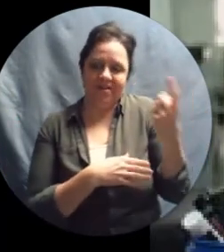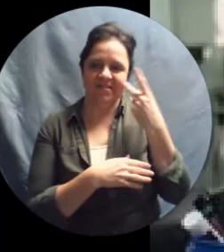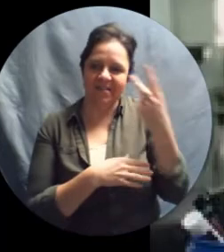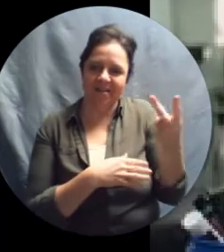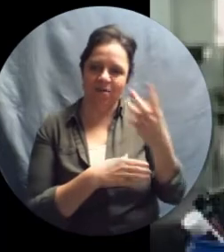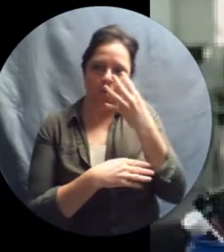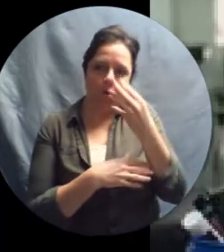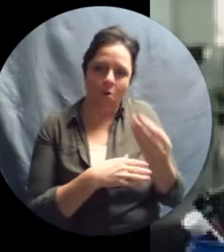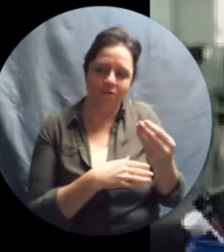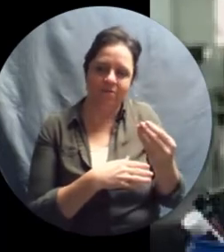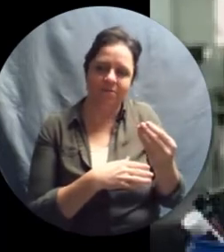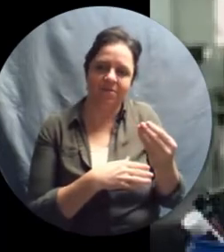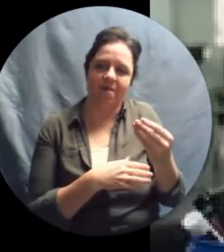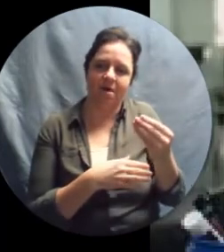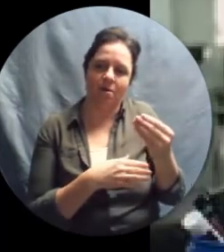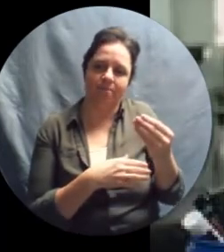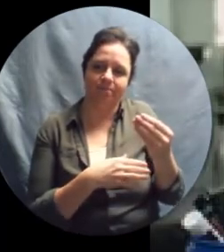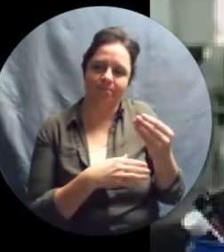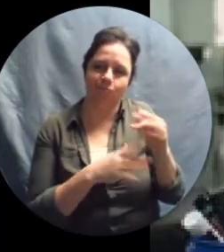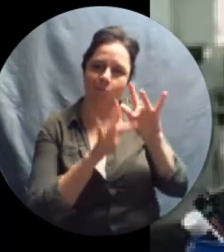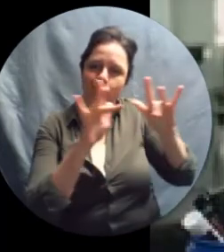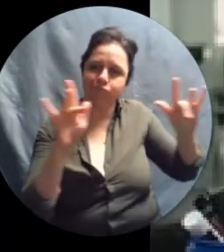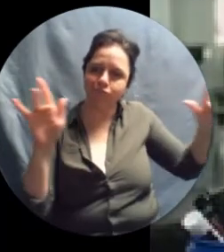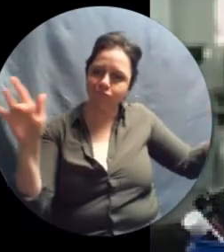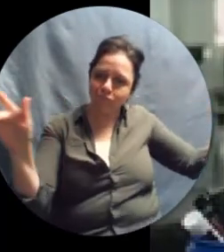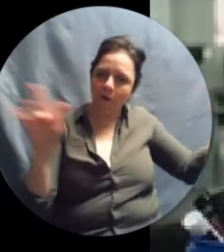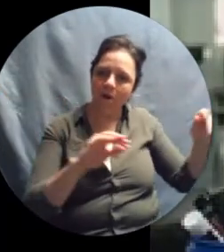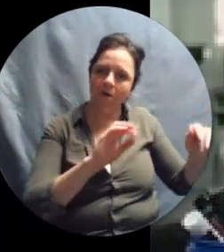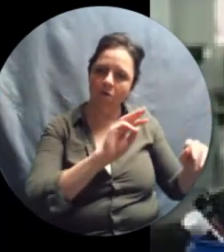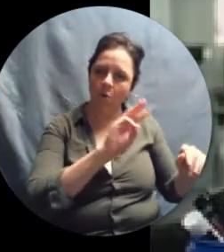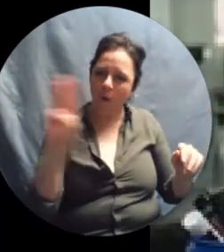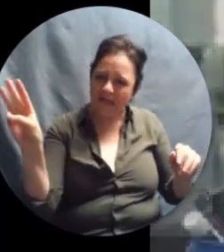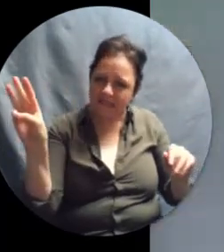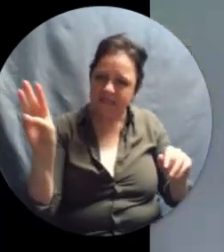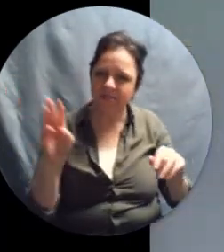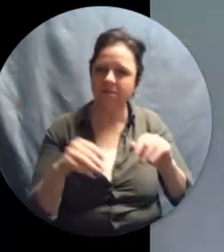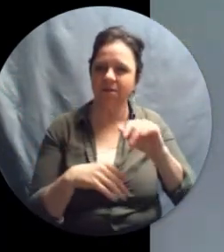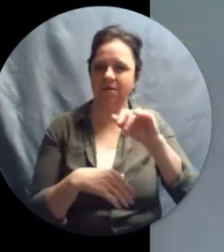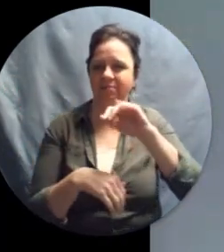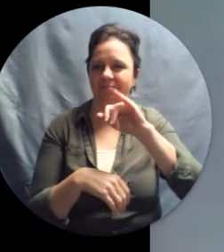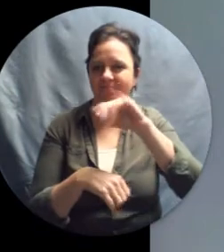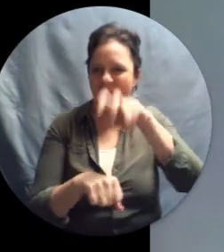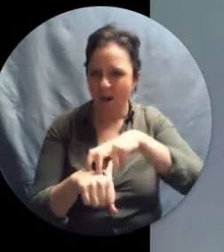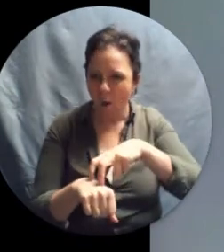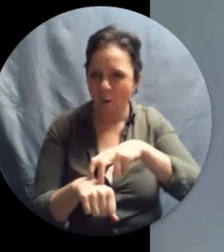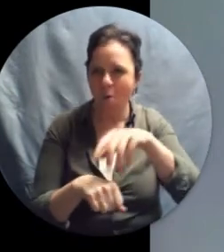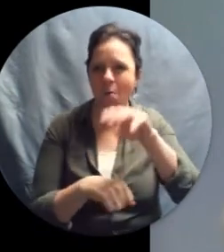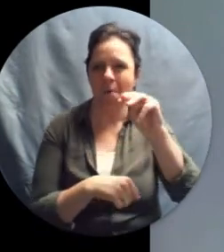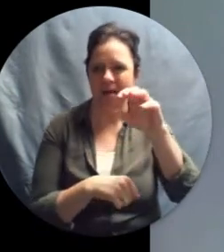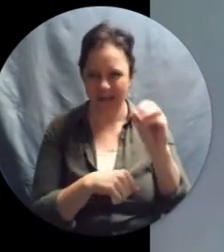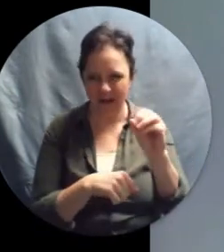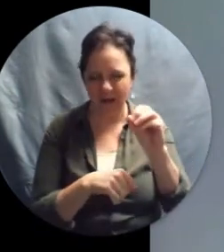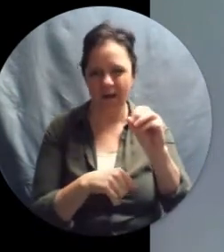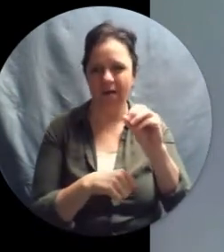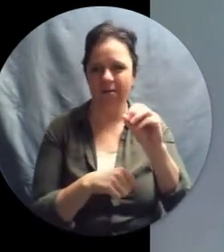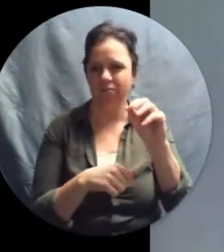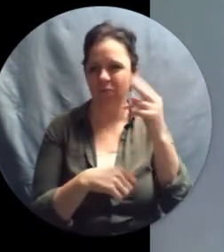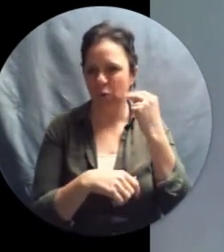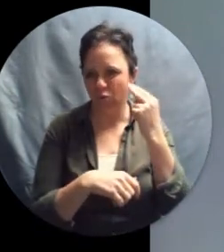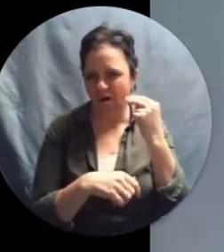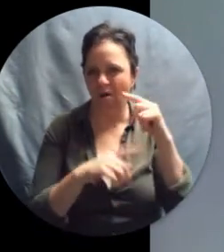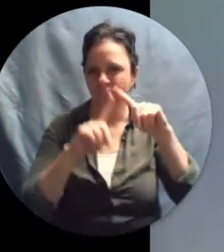some further up north in the northern parts of the United States, like in Minnesota. But outside of that, there's really no large expanses of land